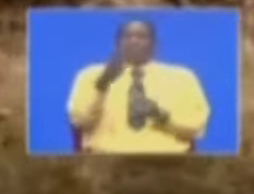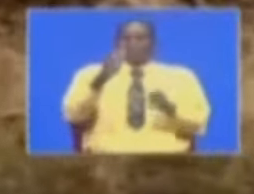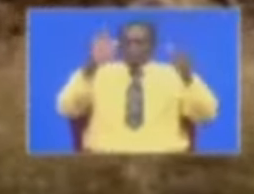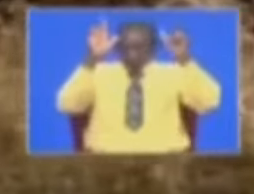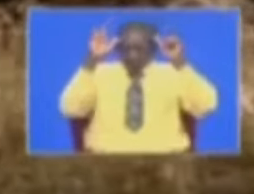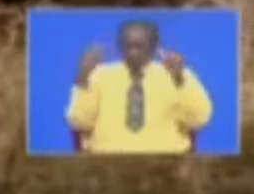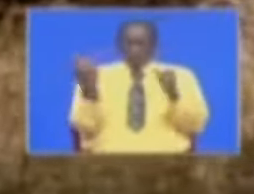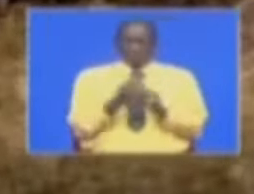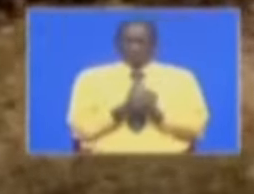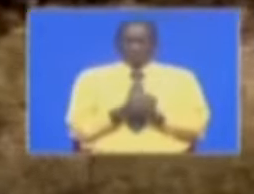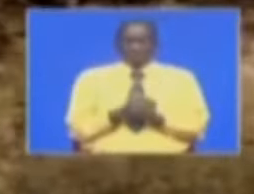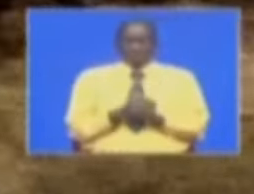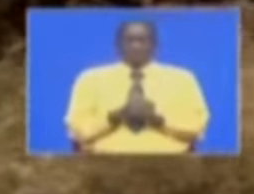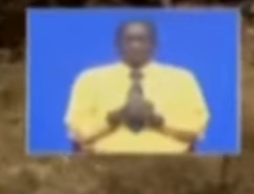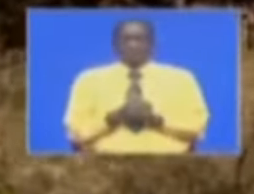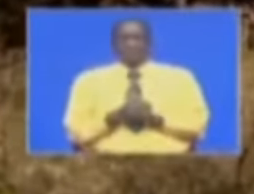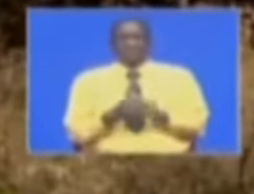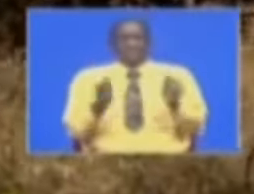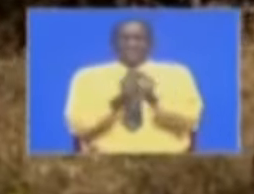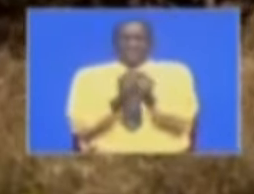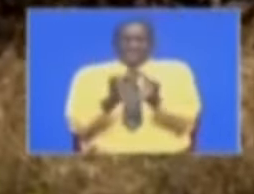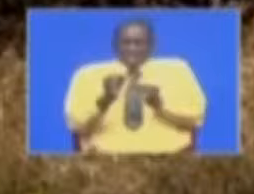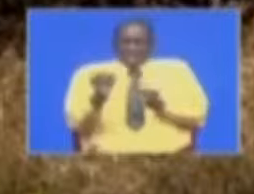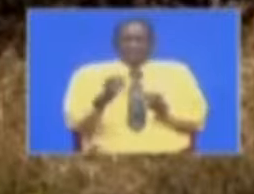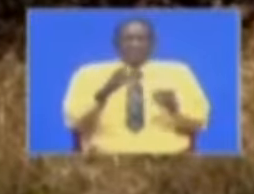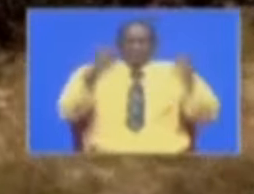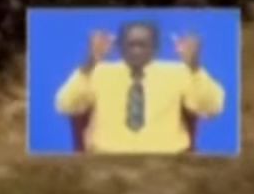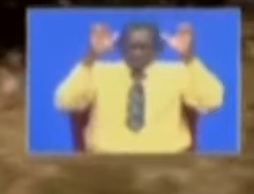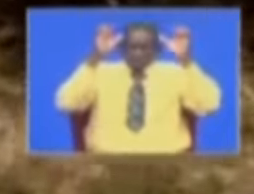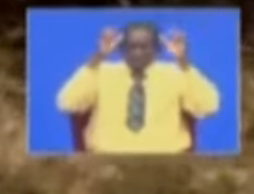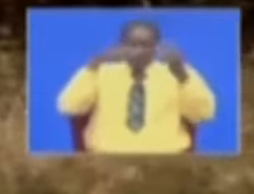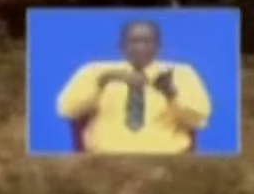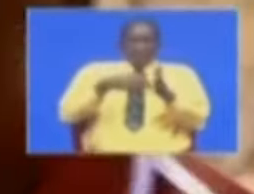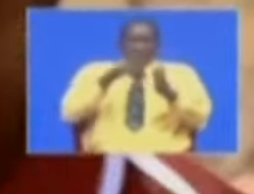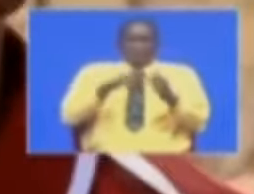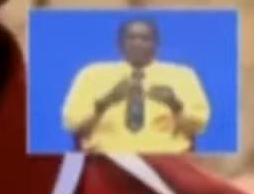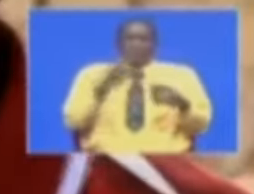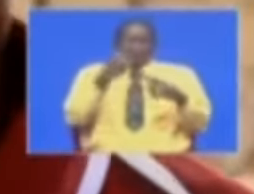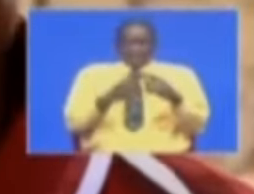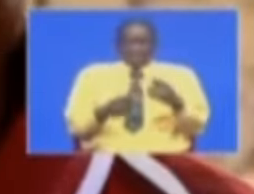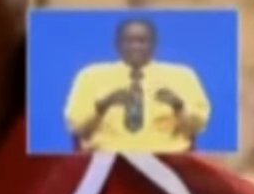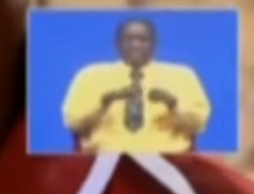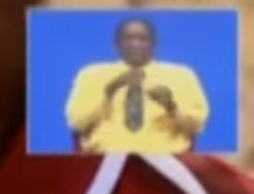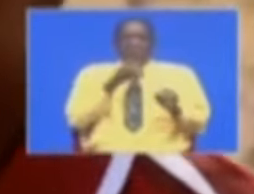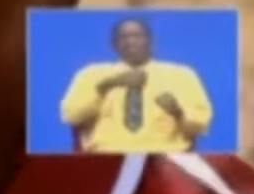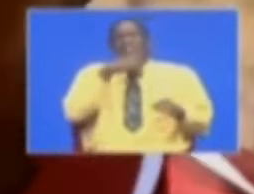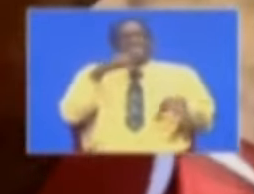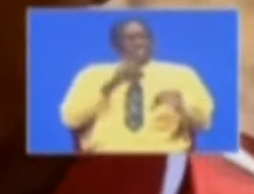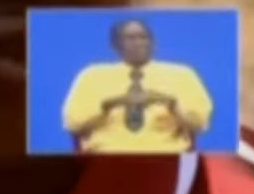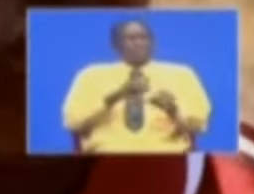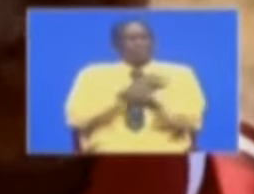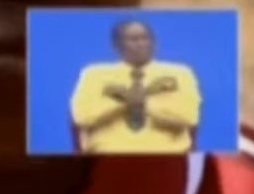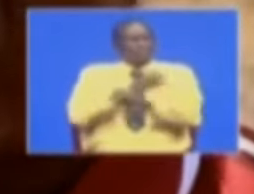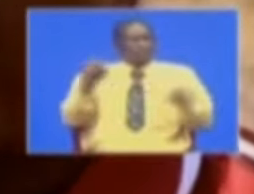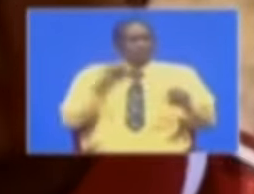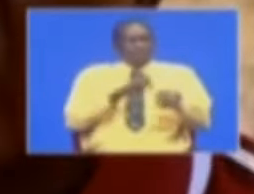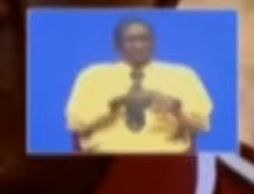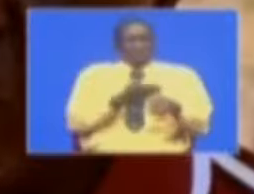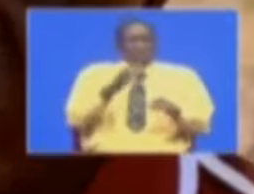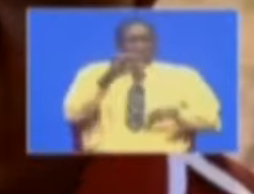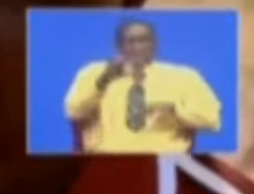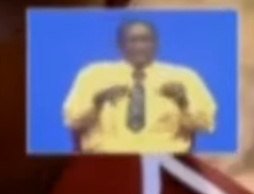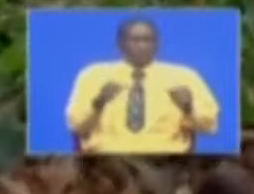acres for 1 cow. It means that throughout the year, or even if there is any drought, there is no time when I can drive, when those animals can be driven